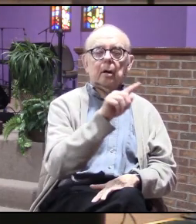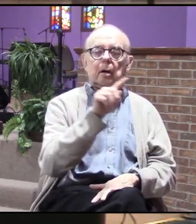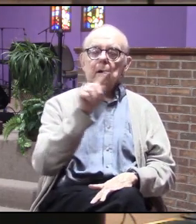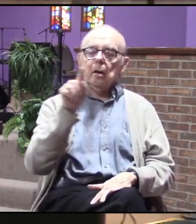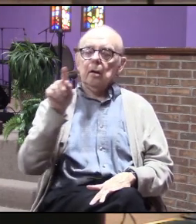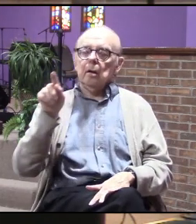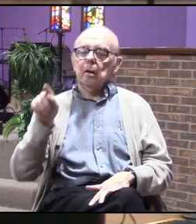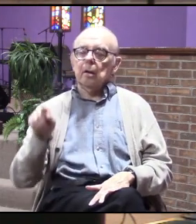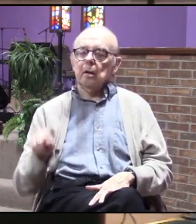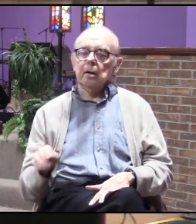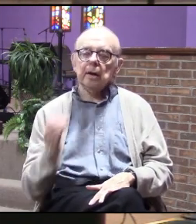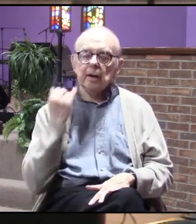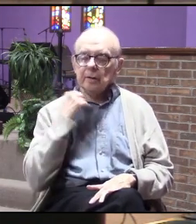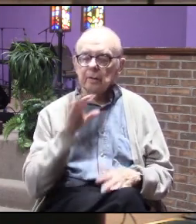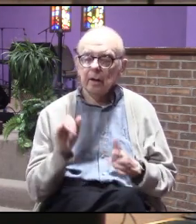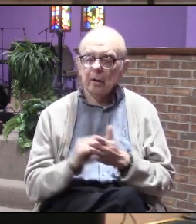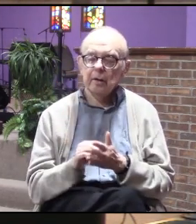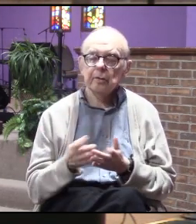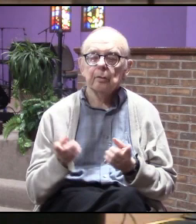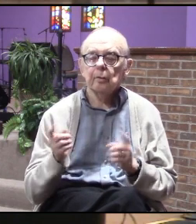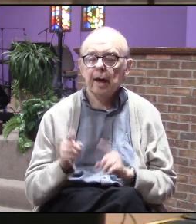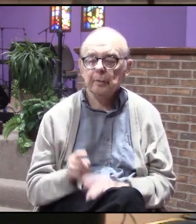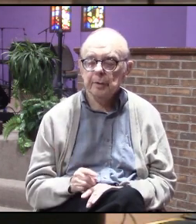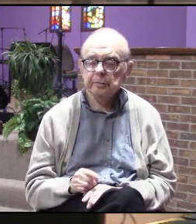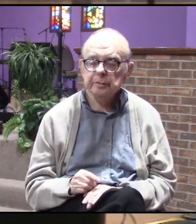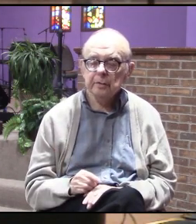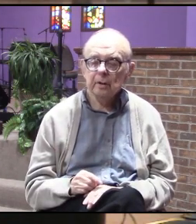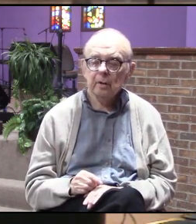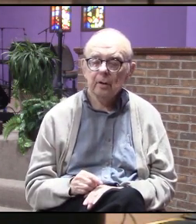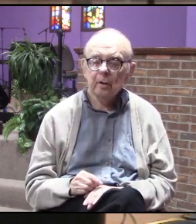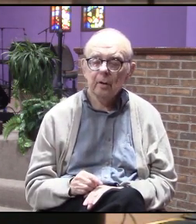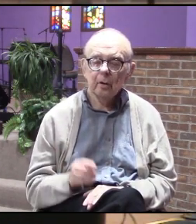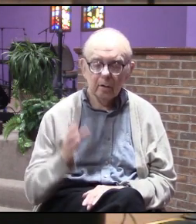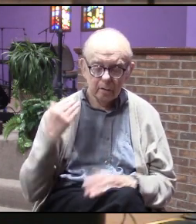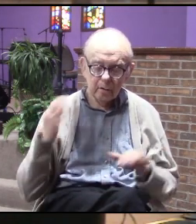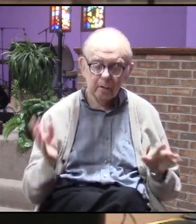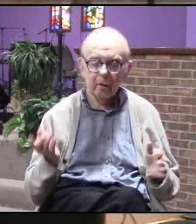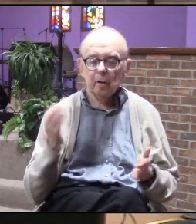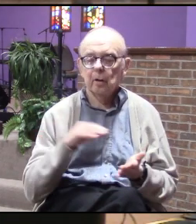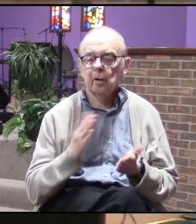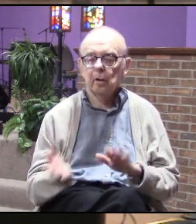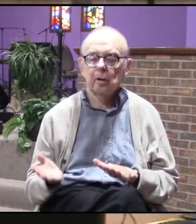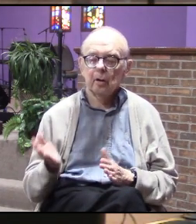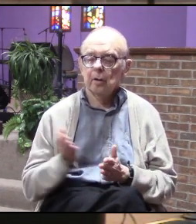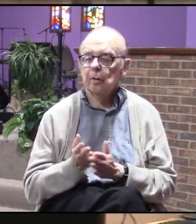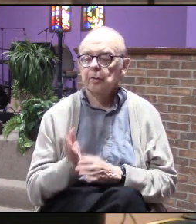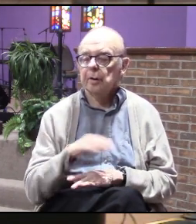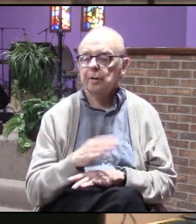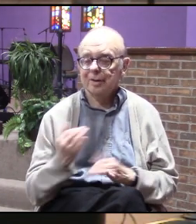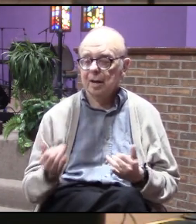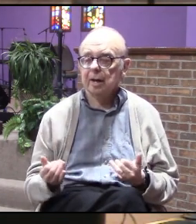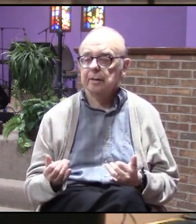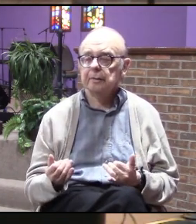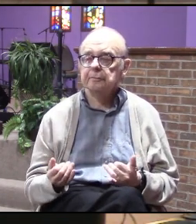Because if you don't, here's what's going to happen. The angel of death is going to come through here tonight.